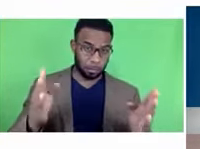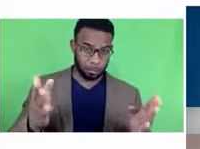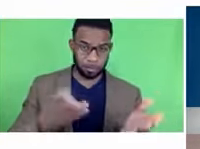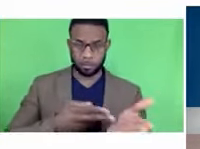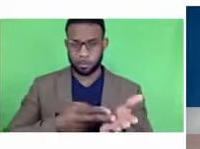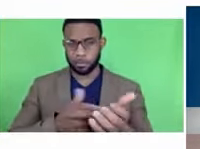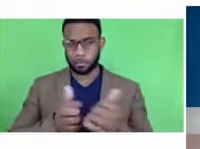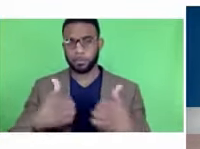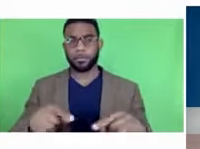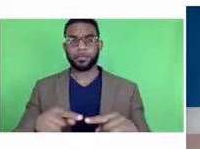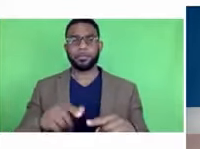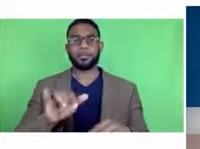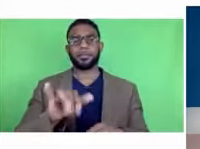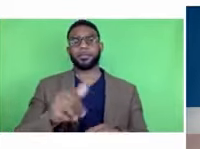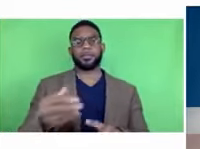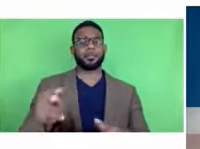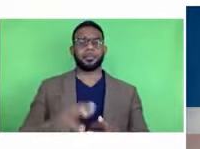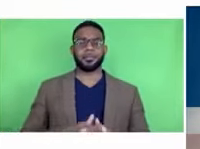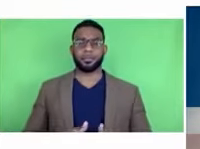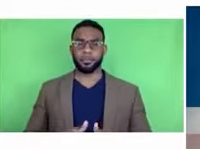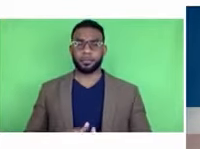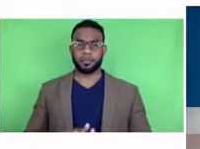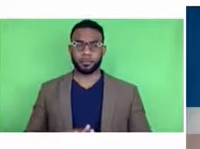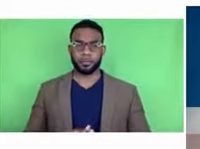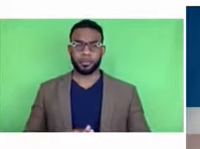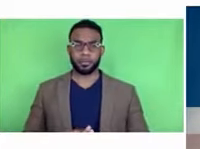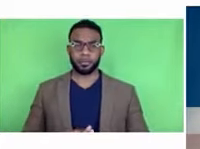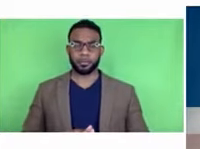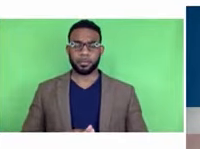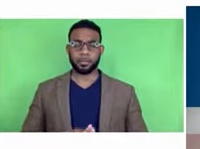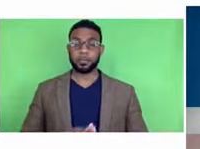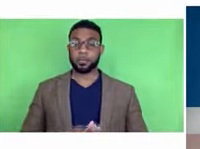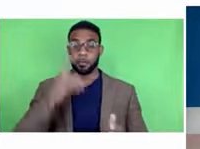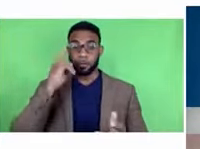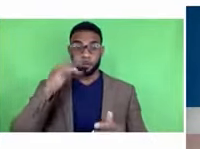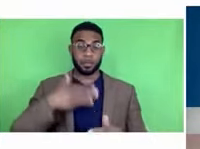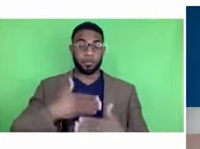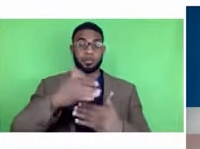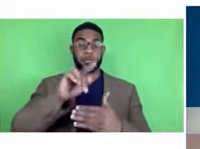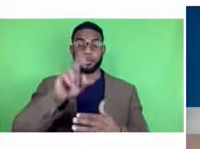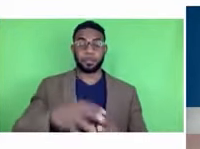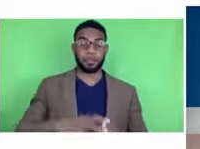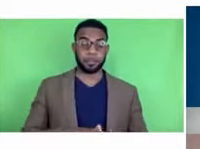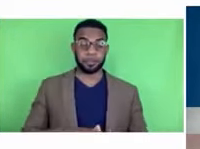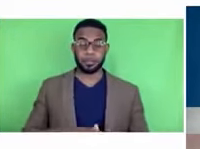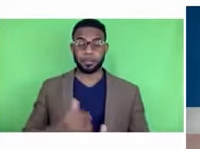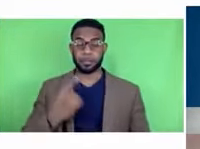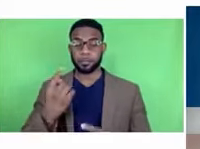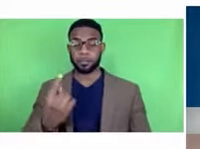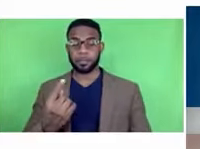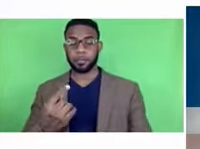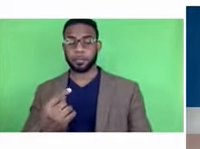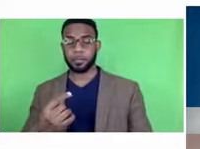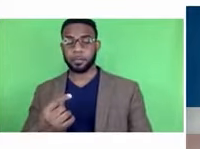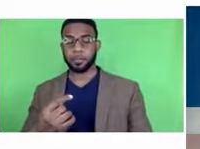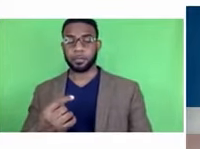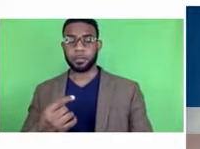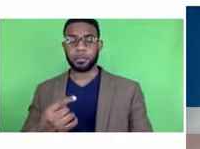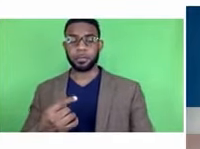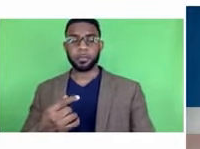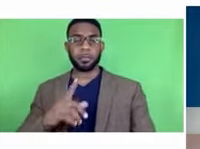with us in that perspective. So for my next question, I'm wondering, what would